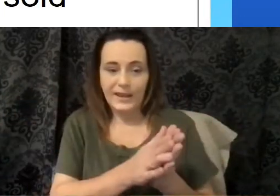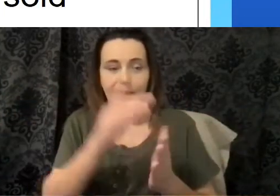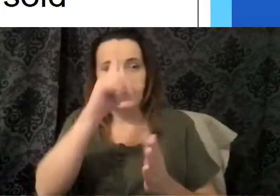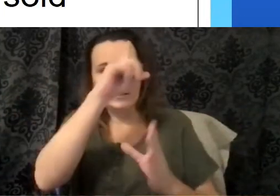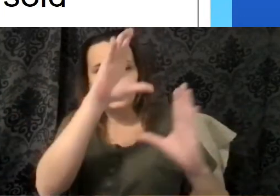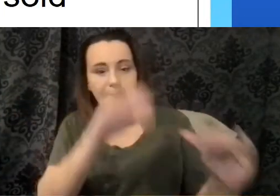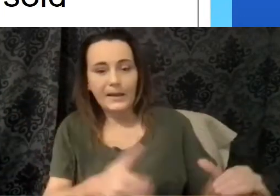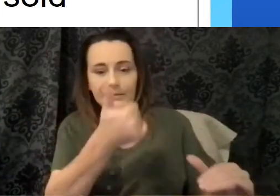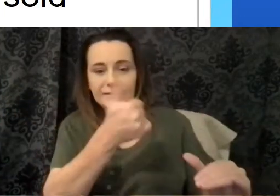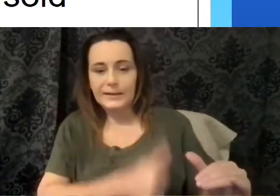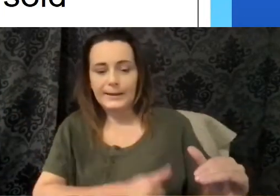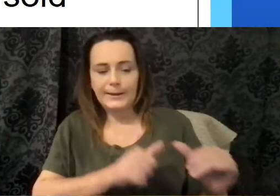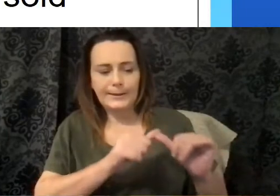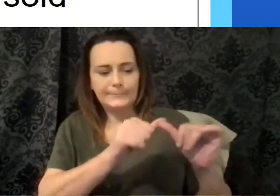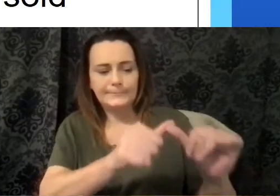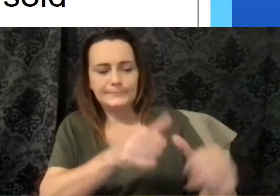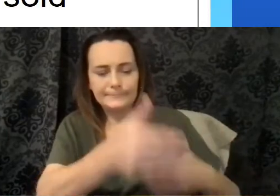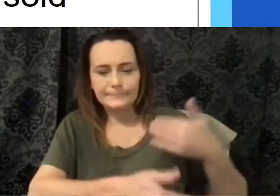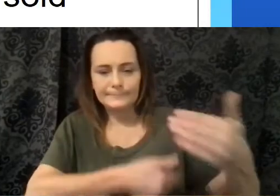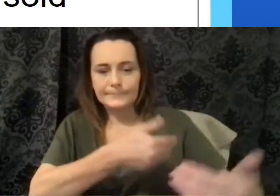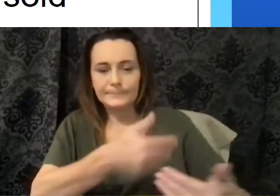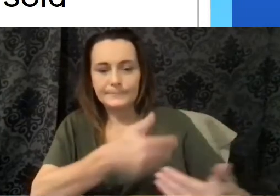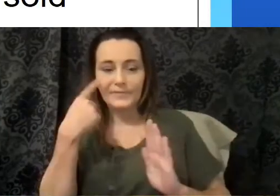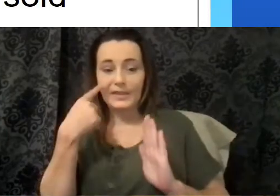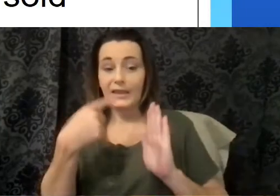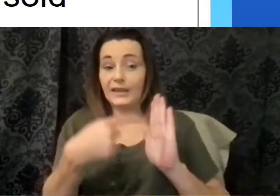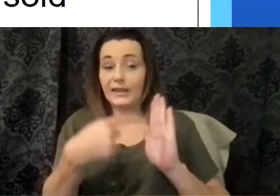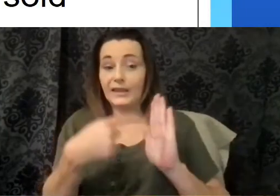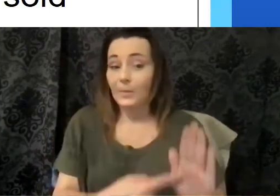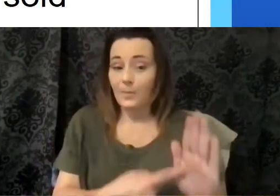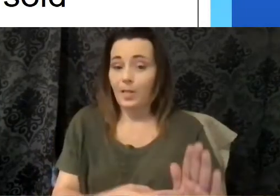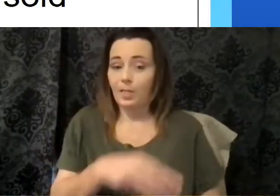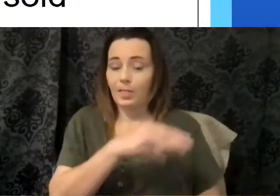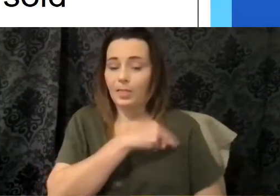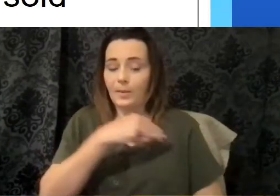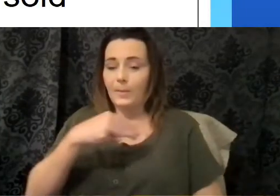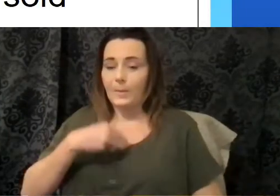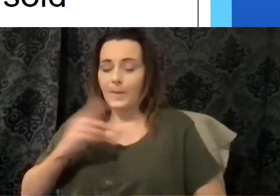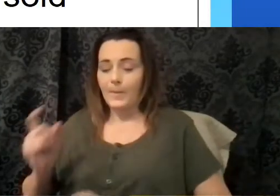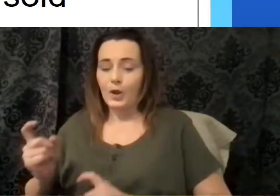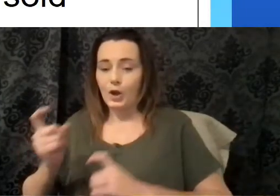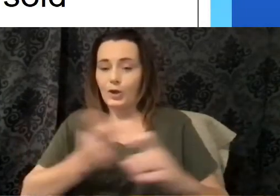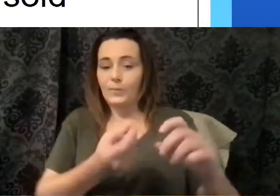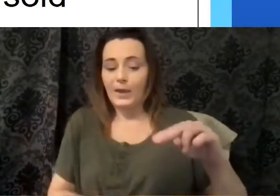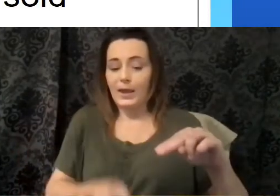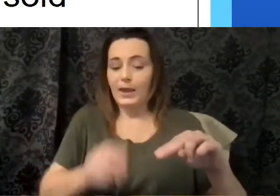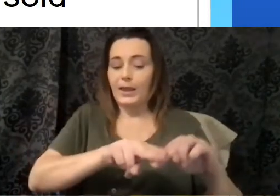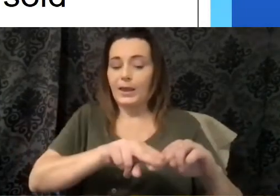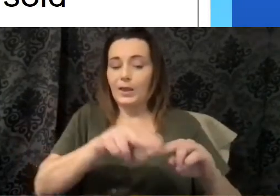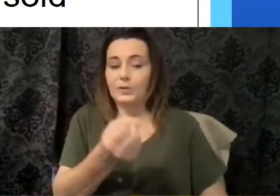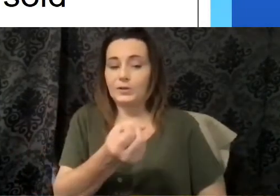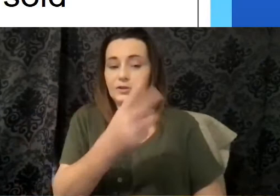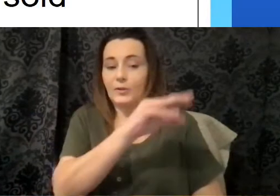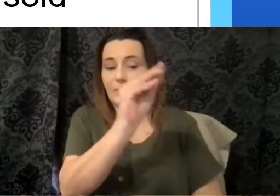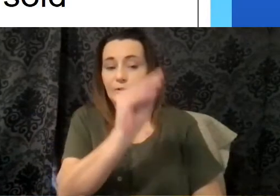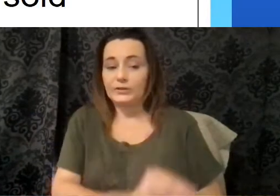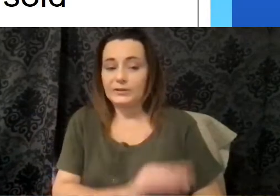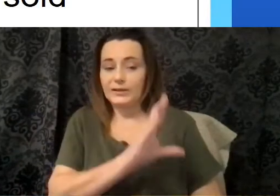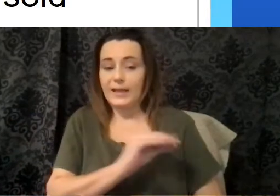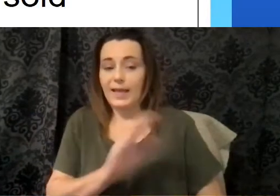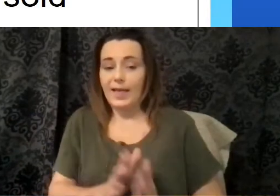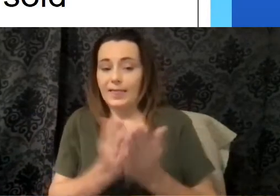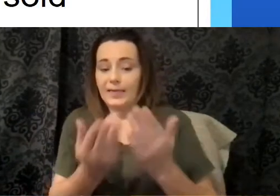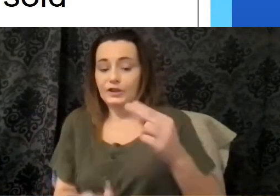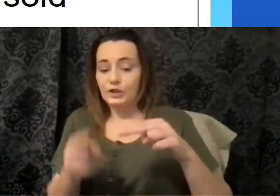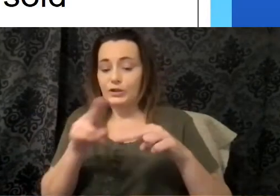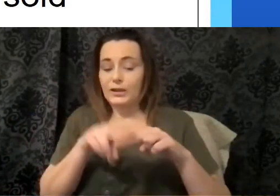So for example, some major trends is that, member contributions was up by 12%, and literature income we expect to go